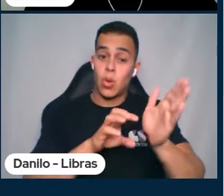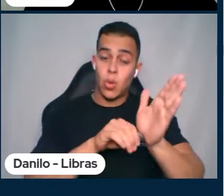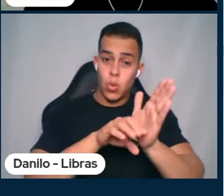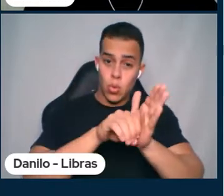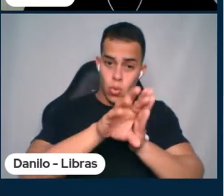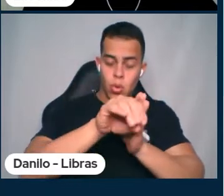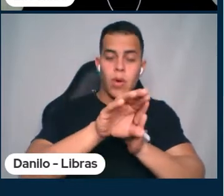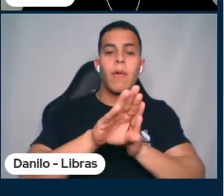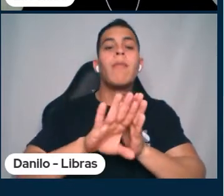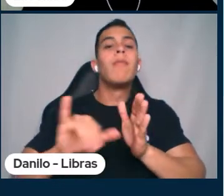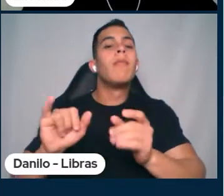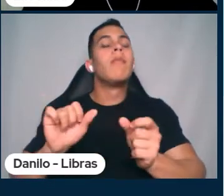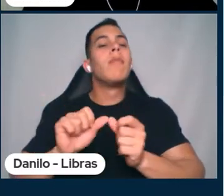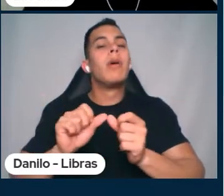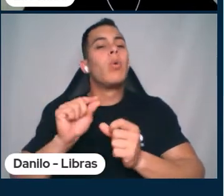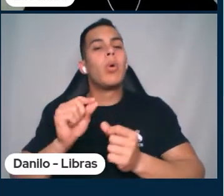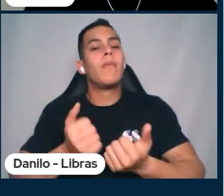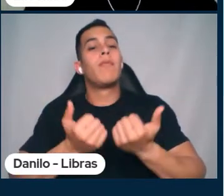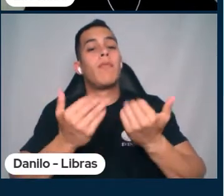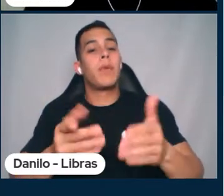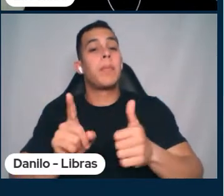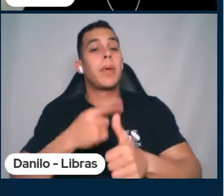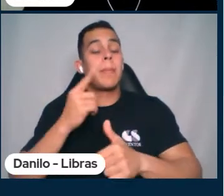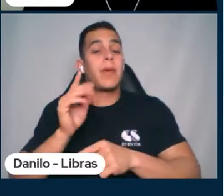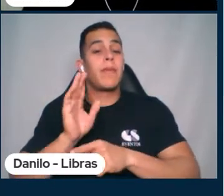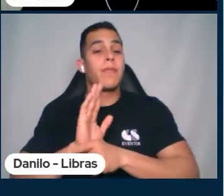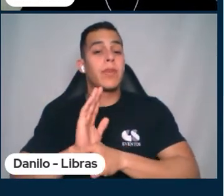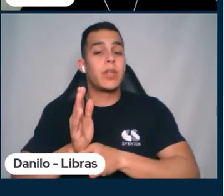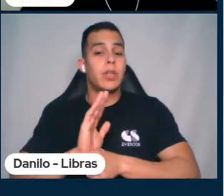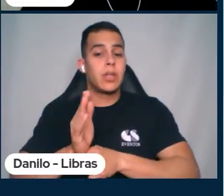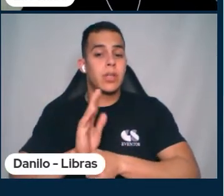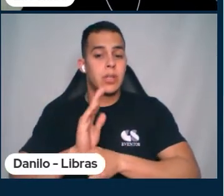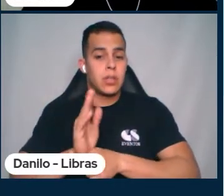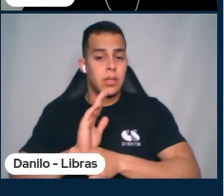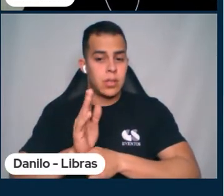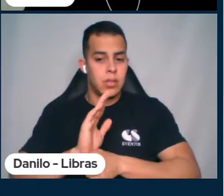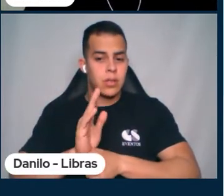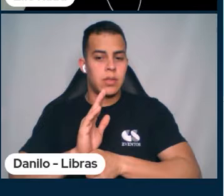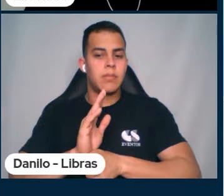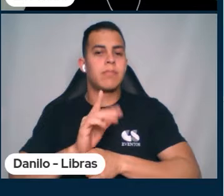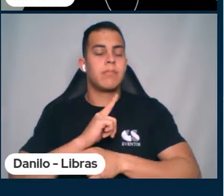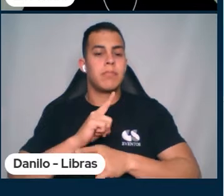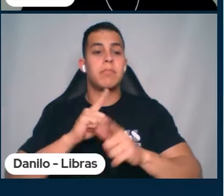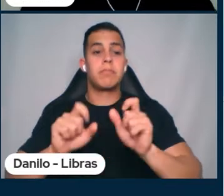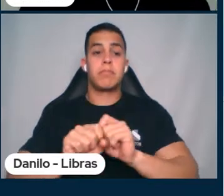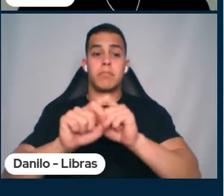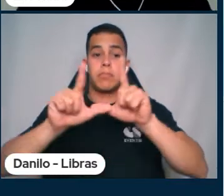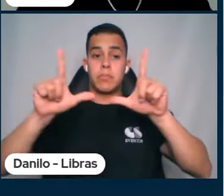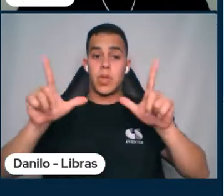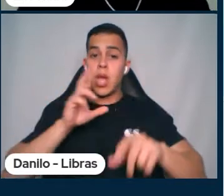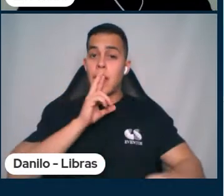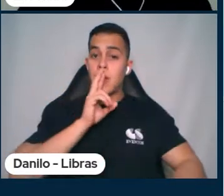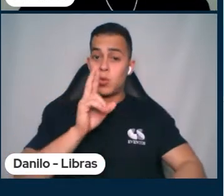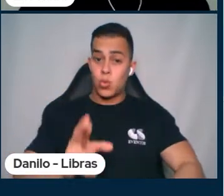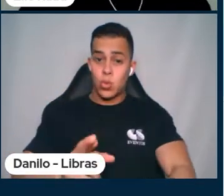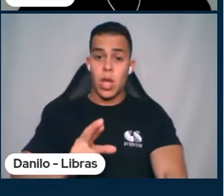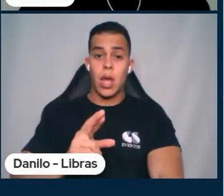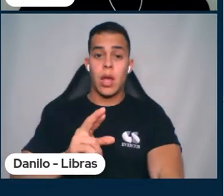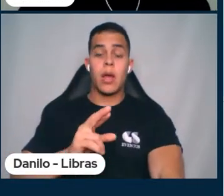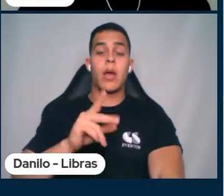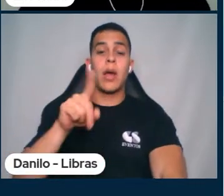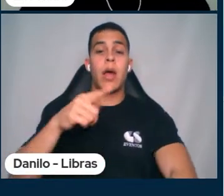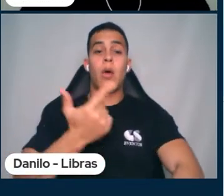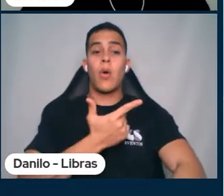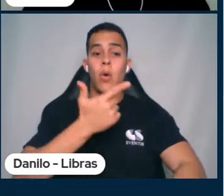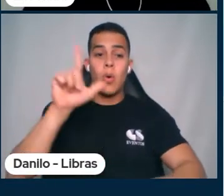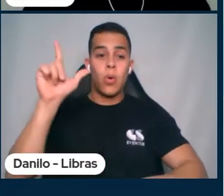shipped as a conversation. The conversation can continue, and the user is asked just a